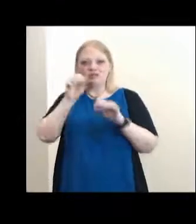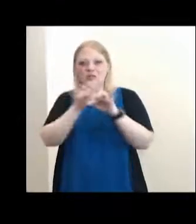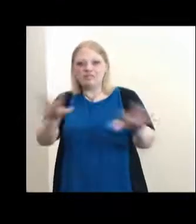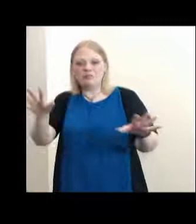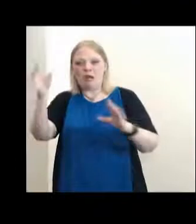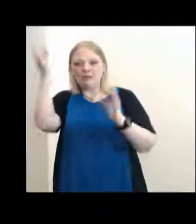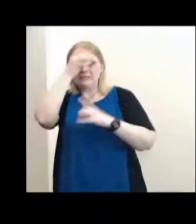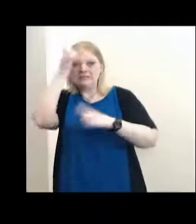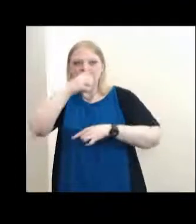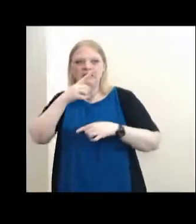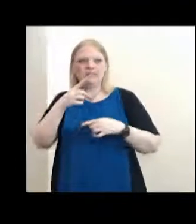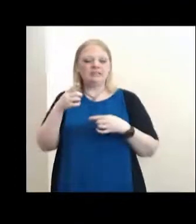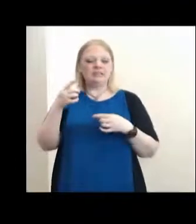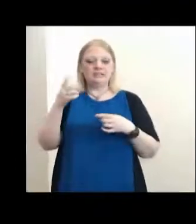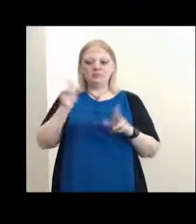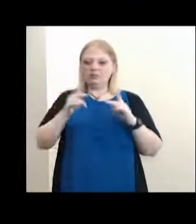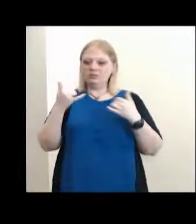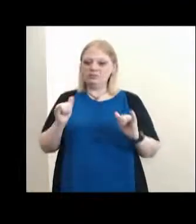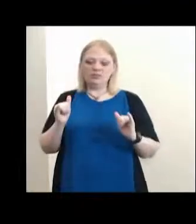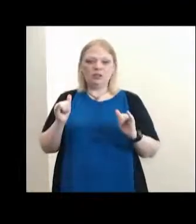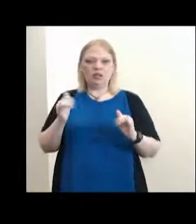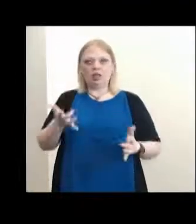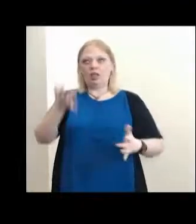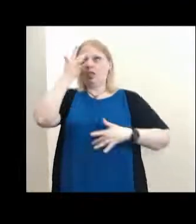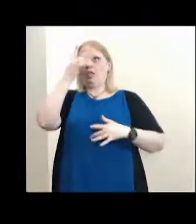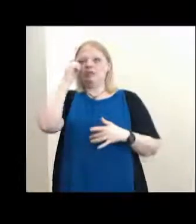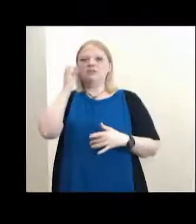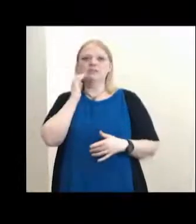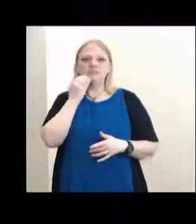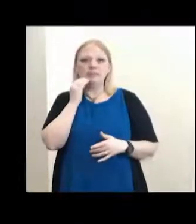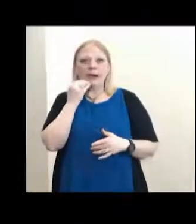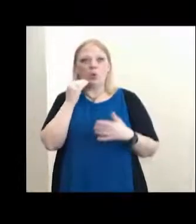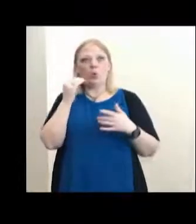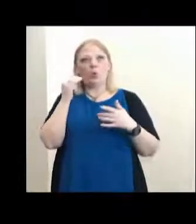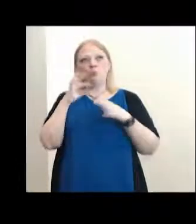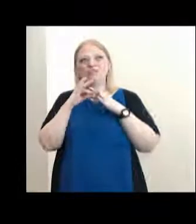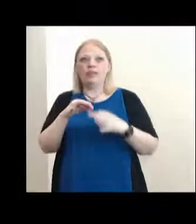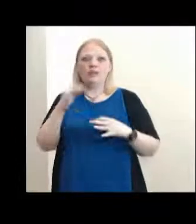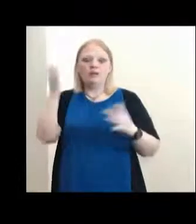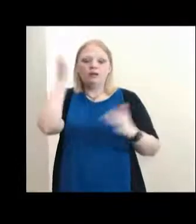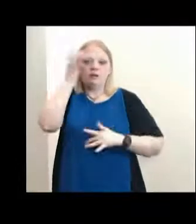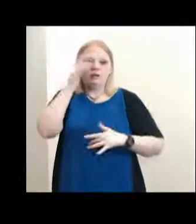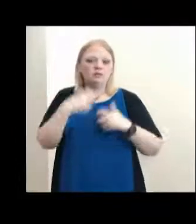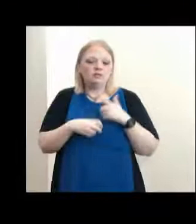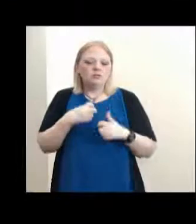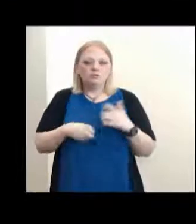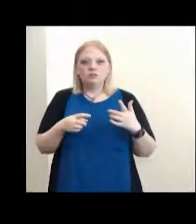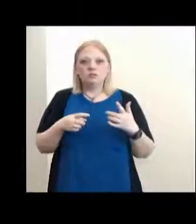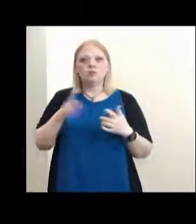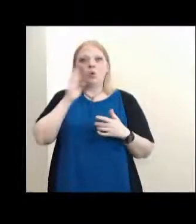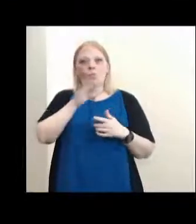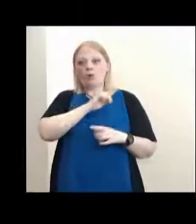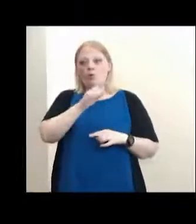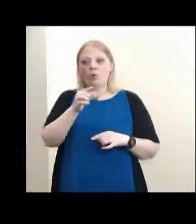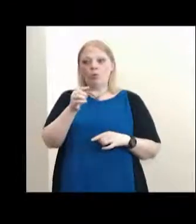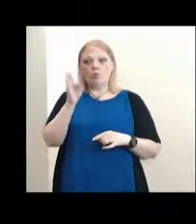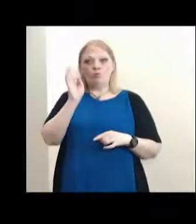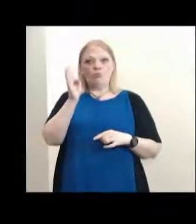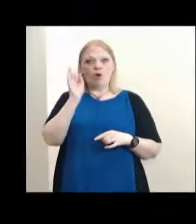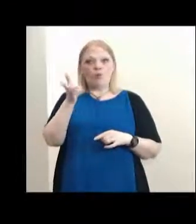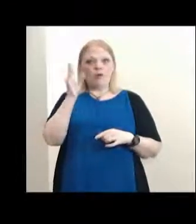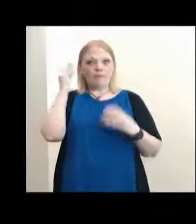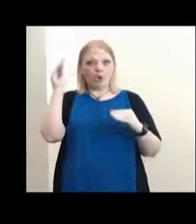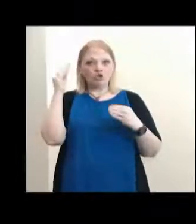seeing people fall ill from tobacco-related illnesses. So we are going to be at the Broadway Market